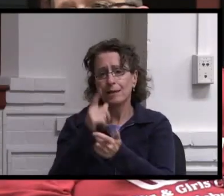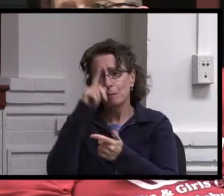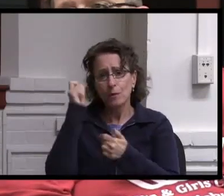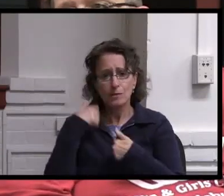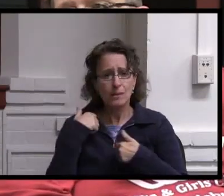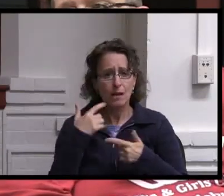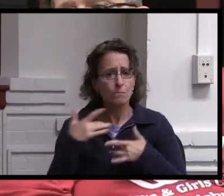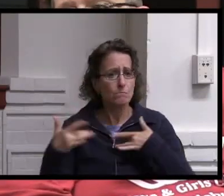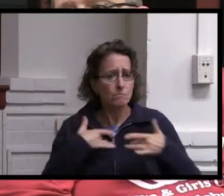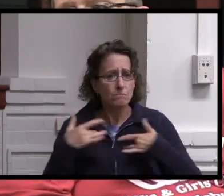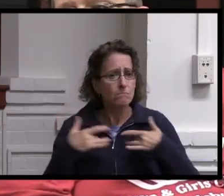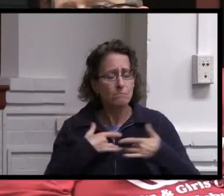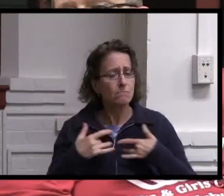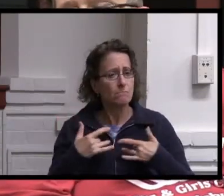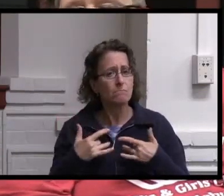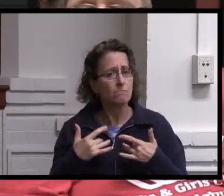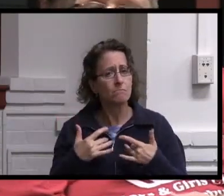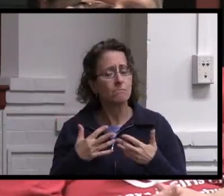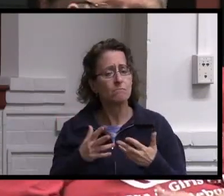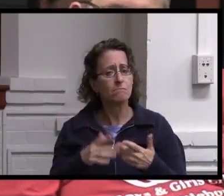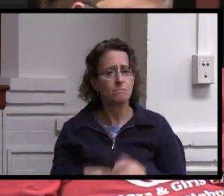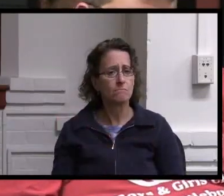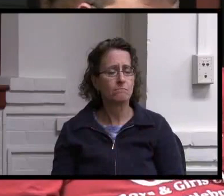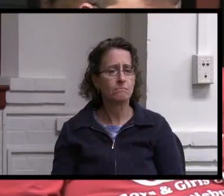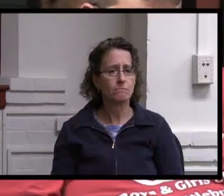situation. And